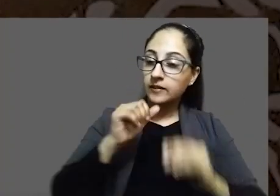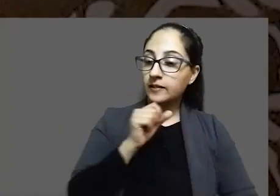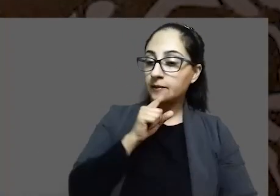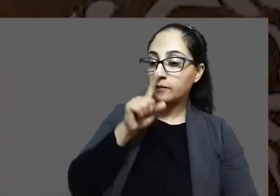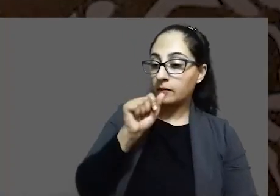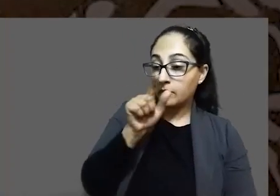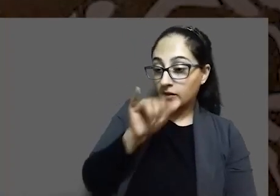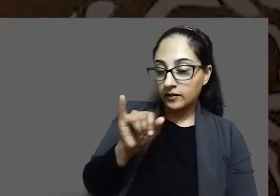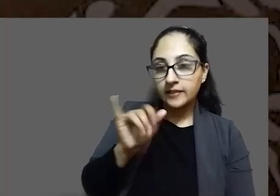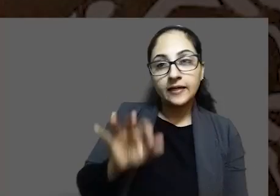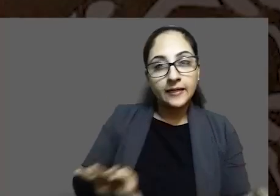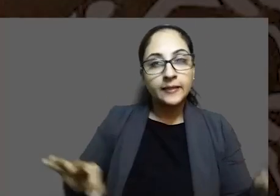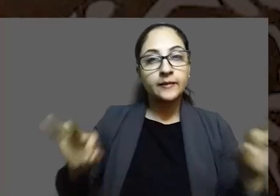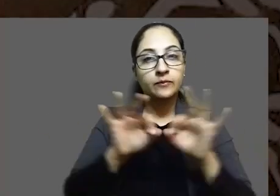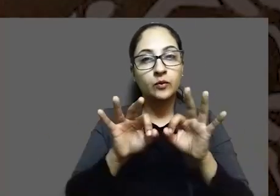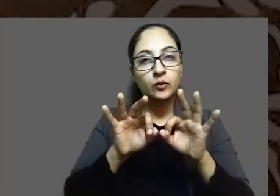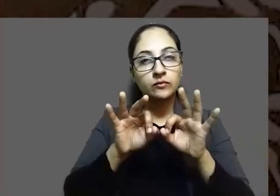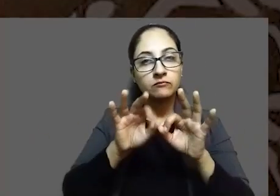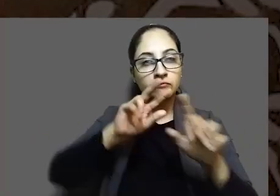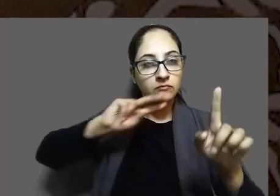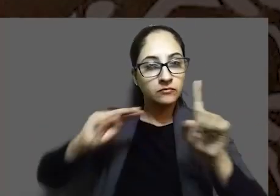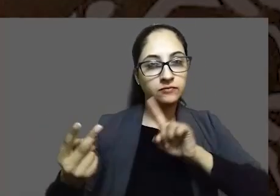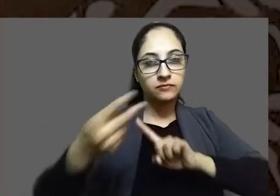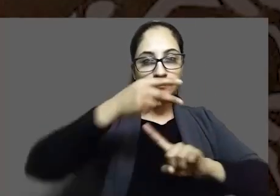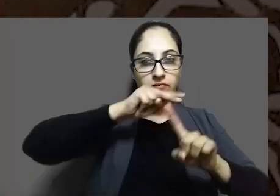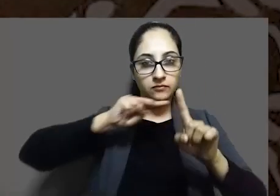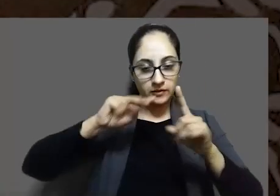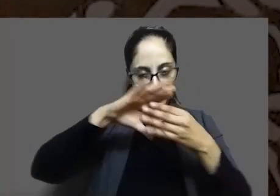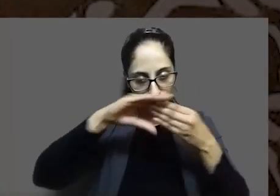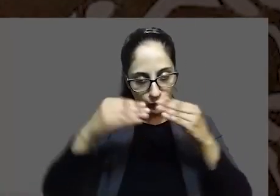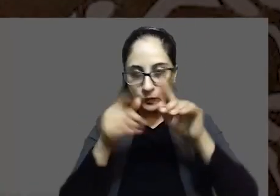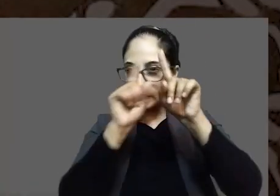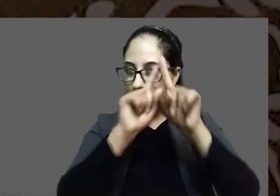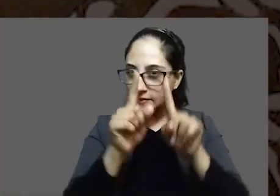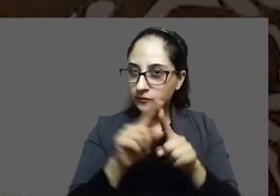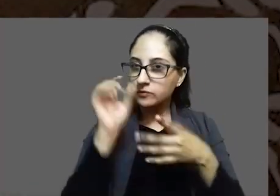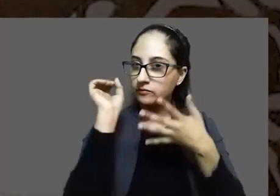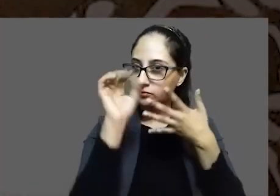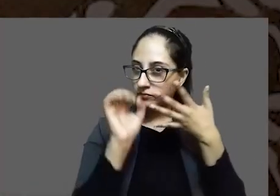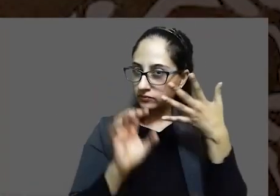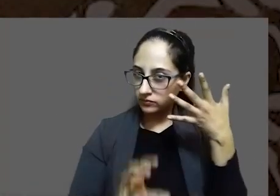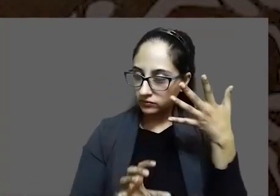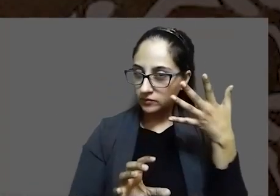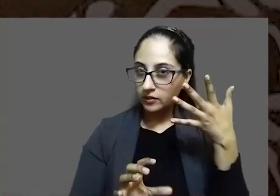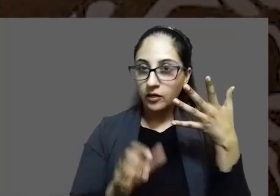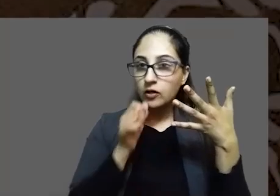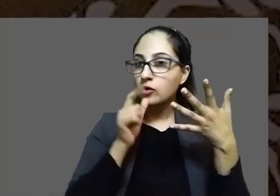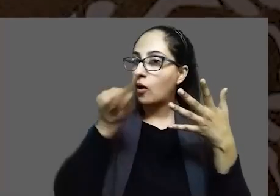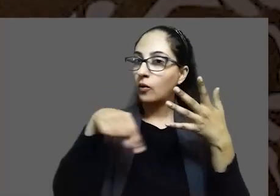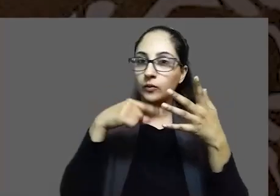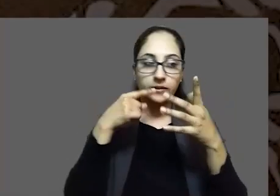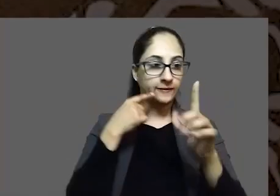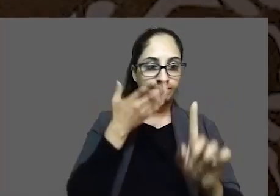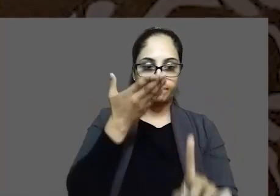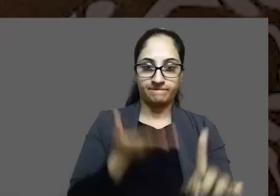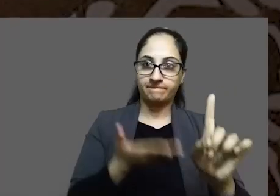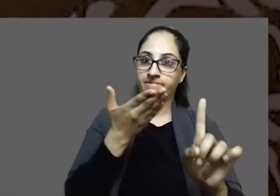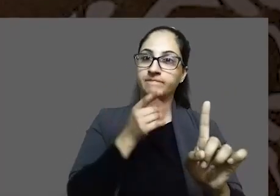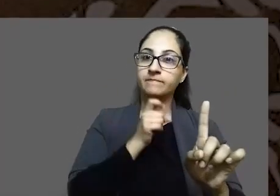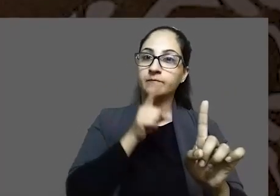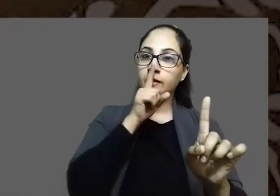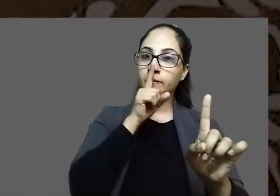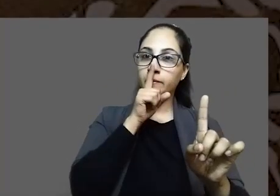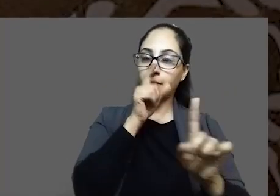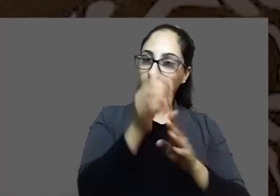the different ways in which Imam Ali existed in his life, because he wasn't just one thing, and nor are we just one thing. We have to look at